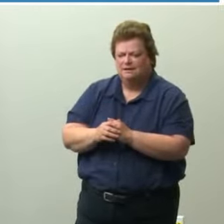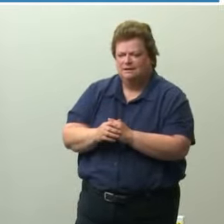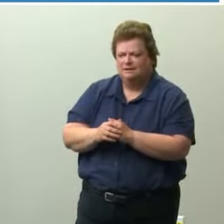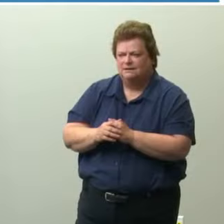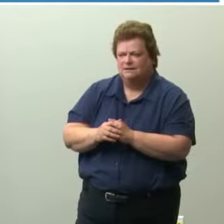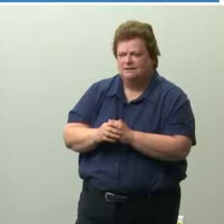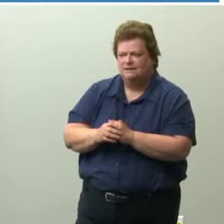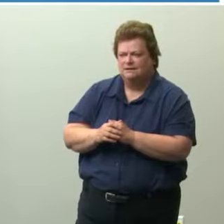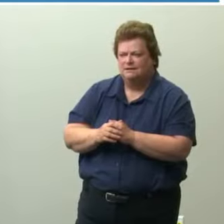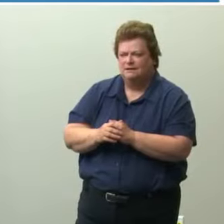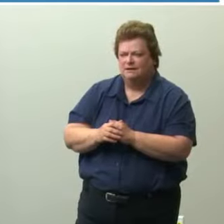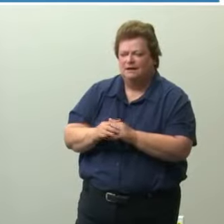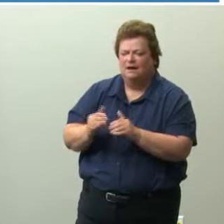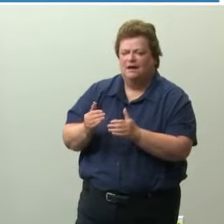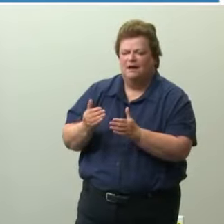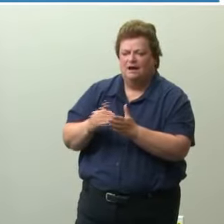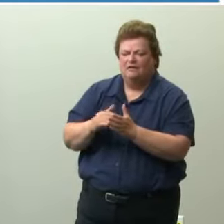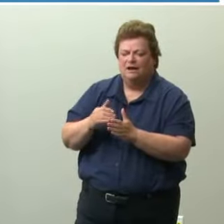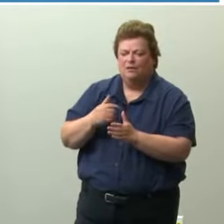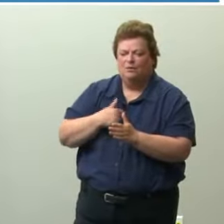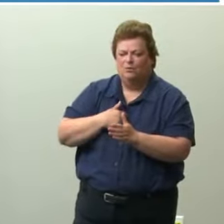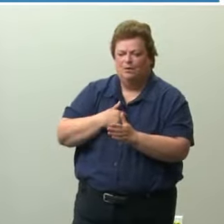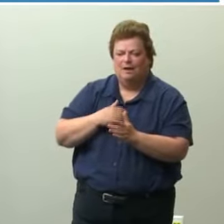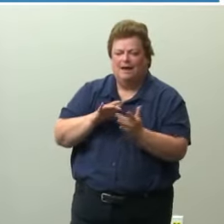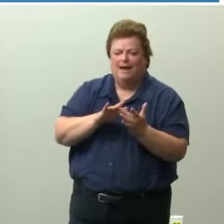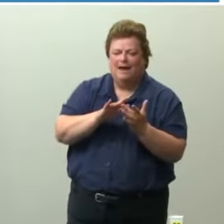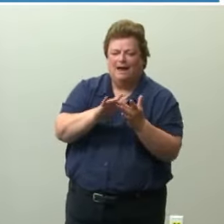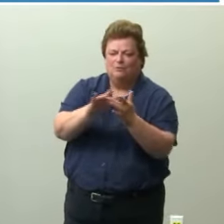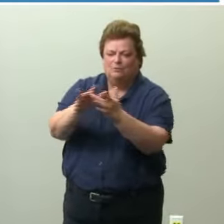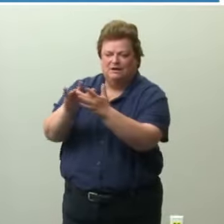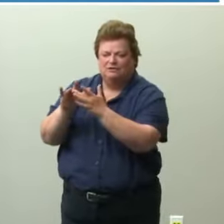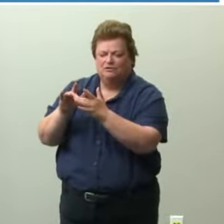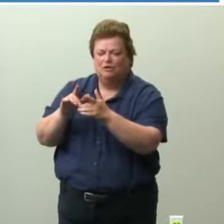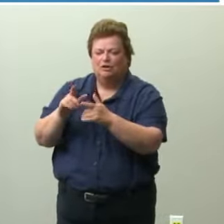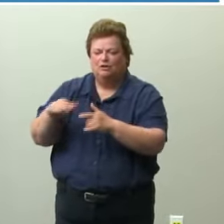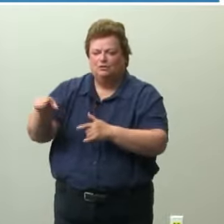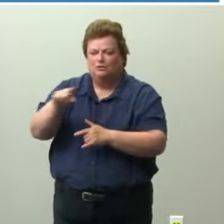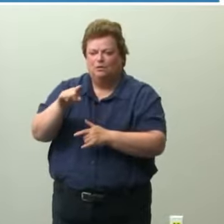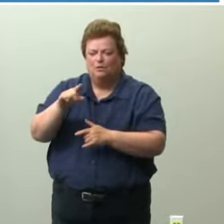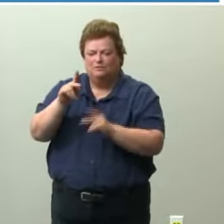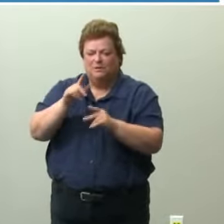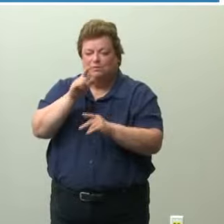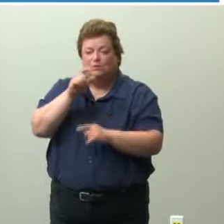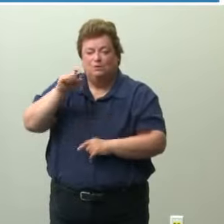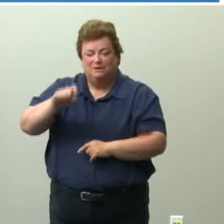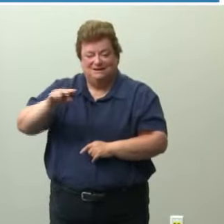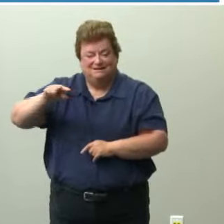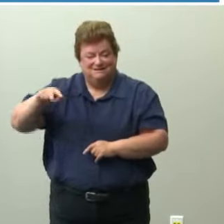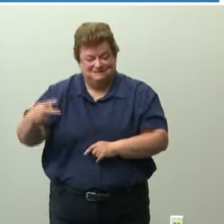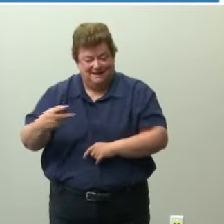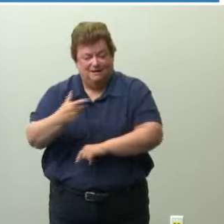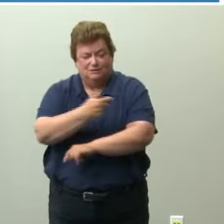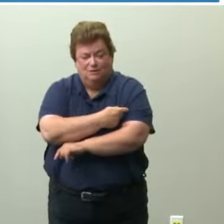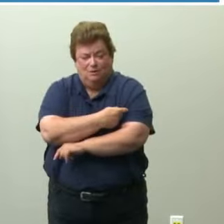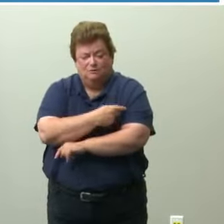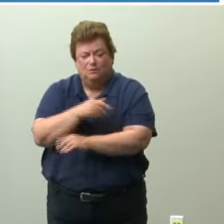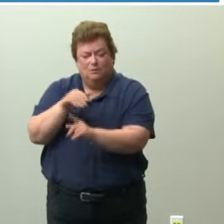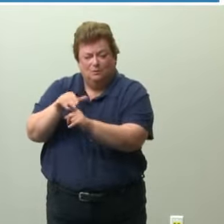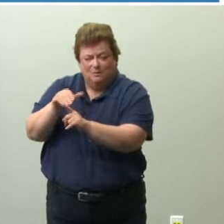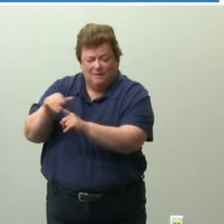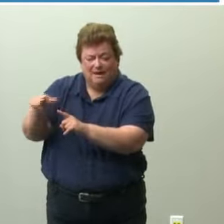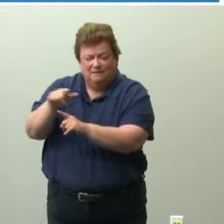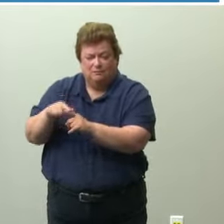is, again, our active outreach to those who need their second dose and reminding them to come in